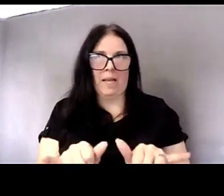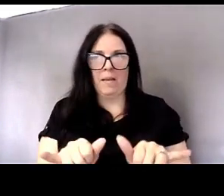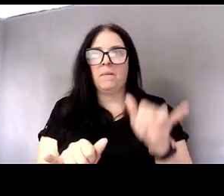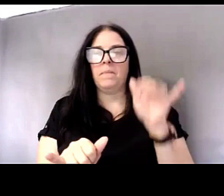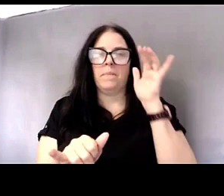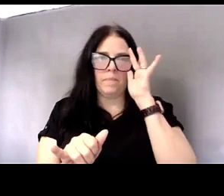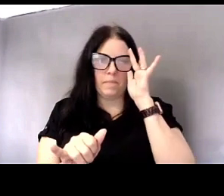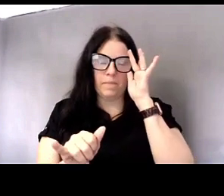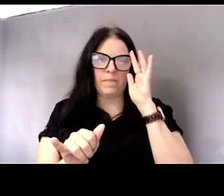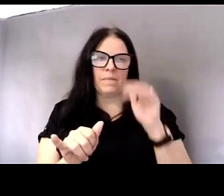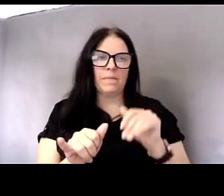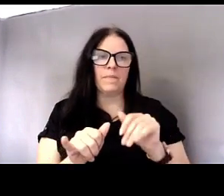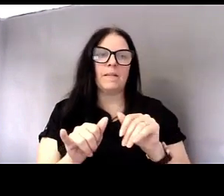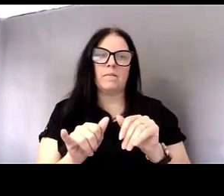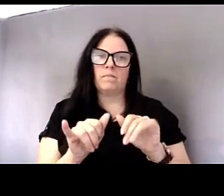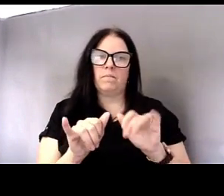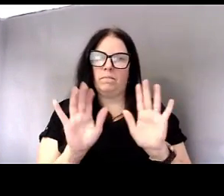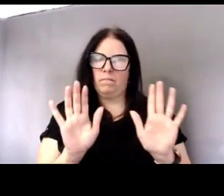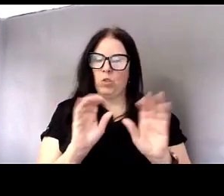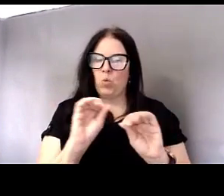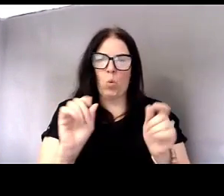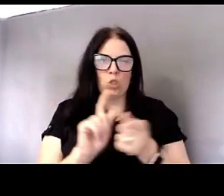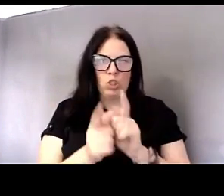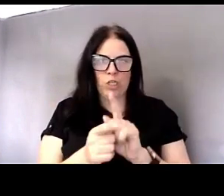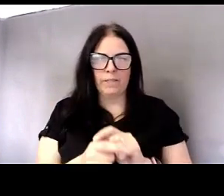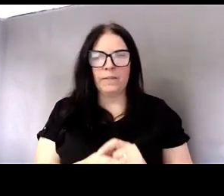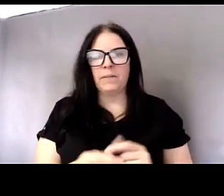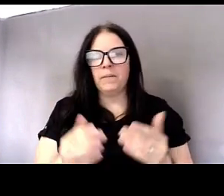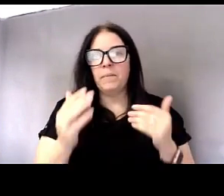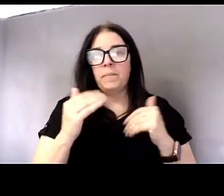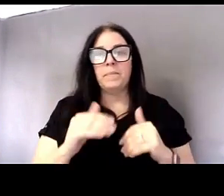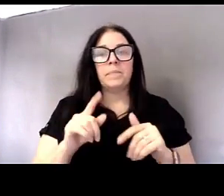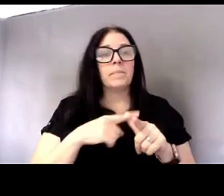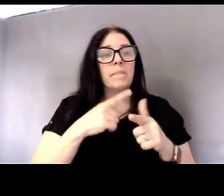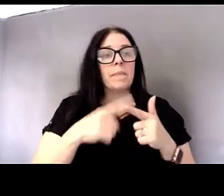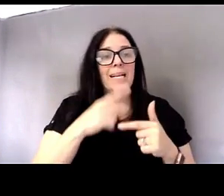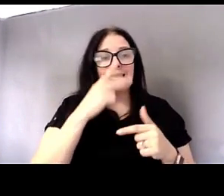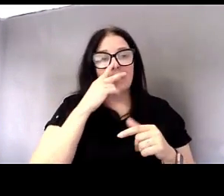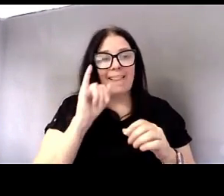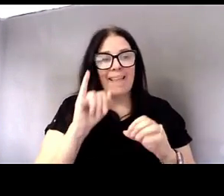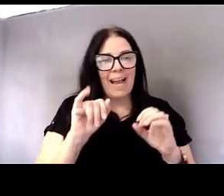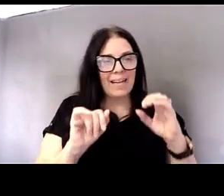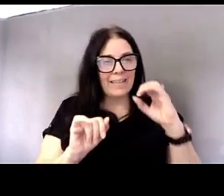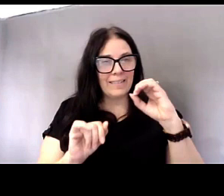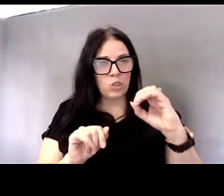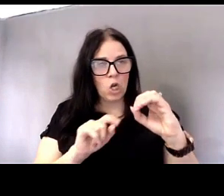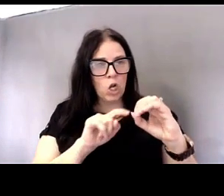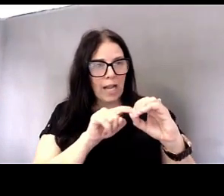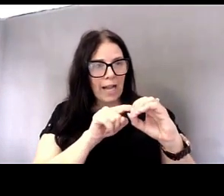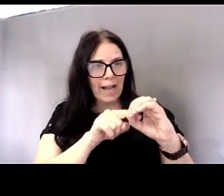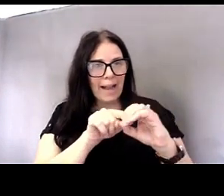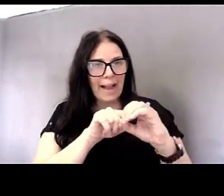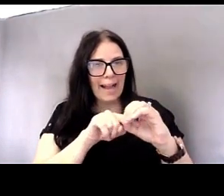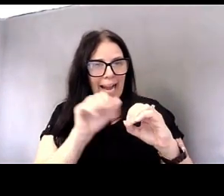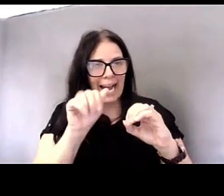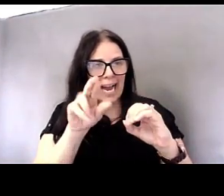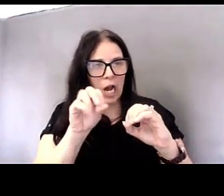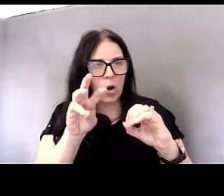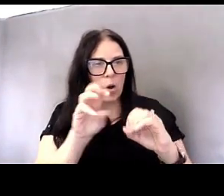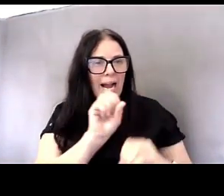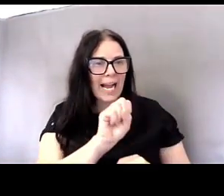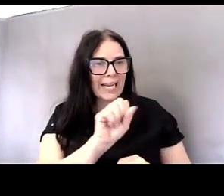use it as it is. And then if you see the little circle with an arrow, so it's